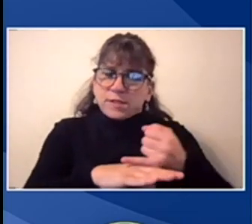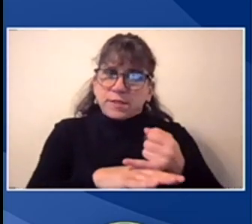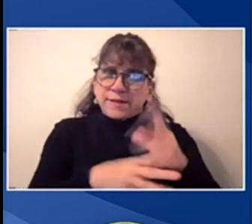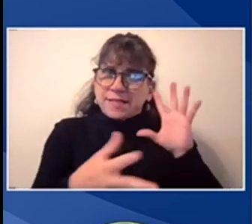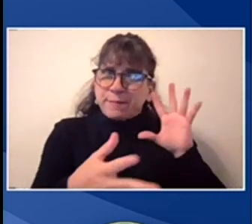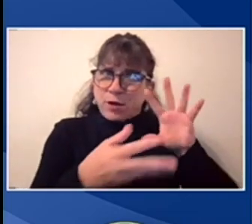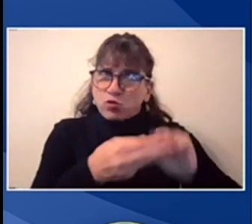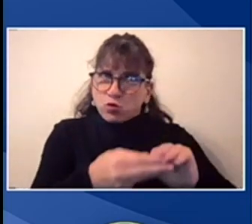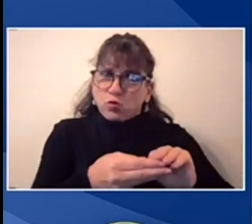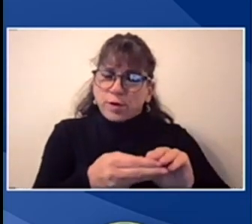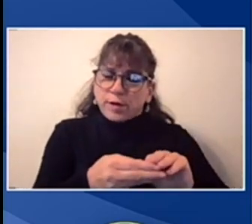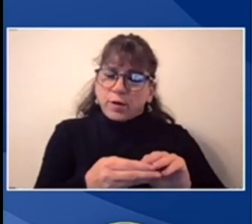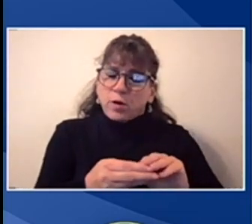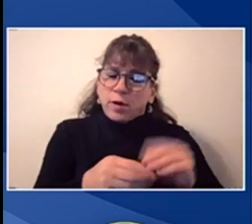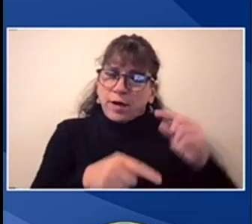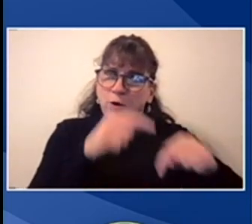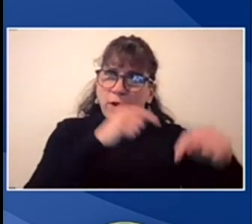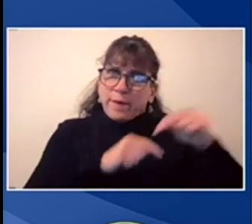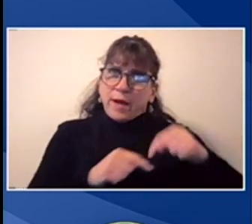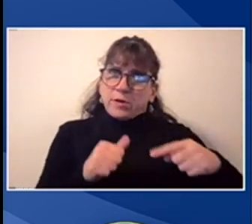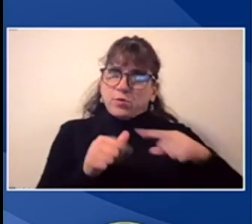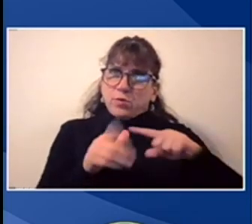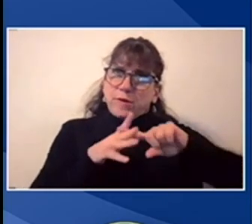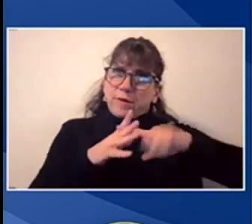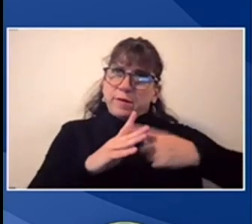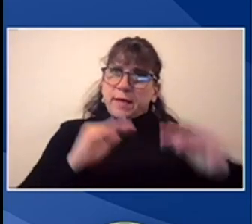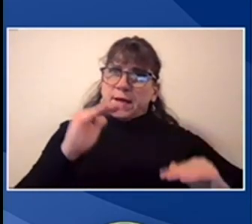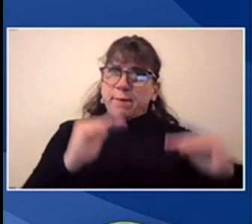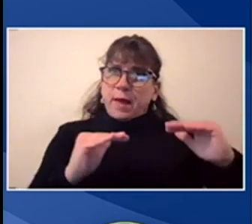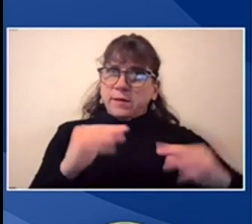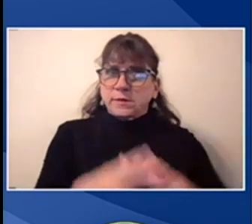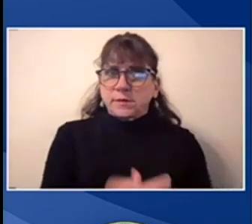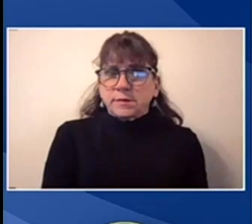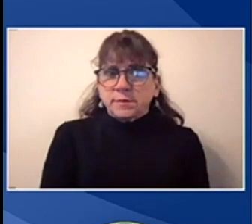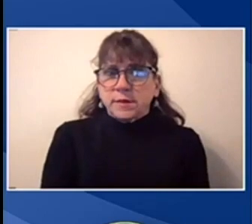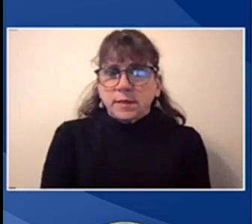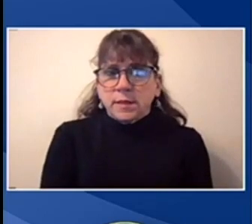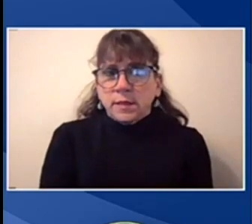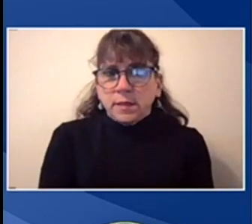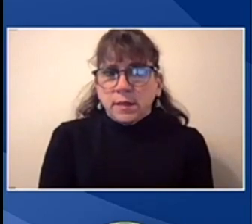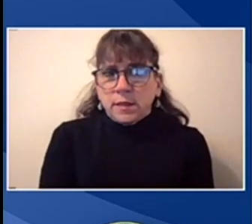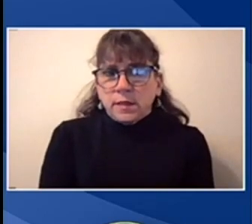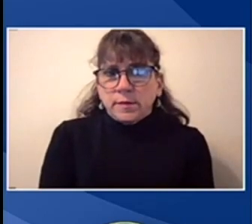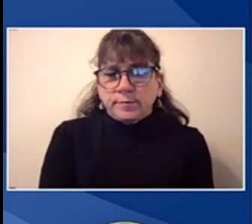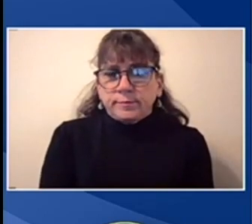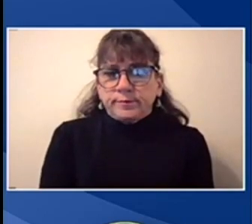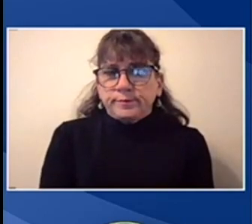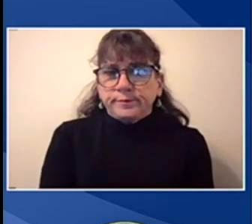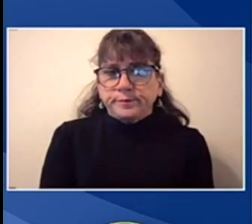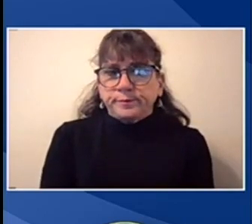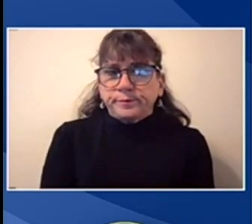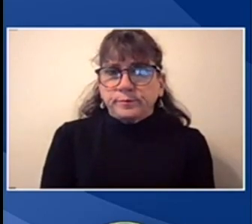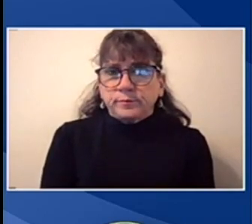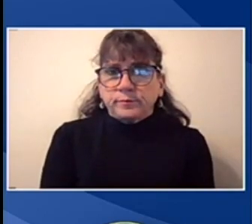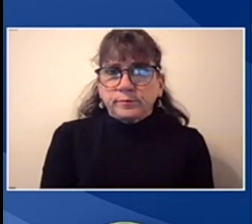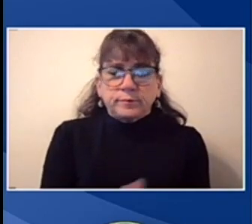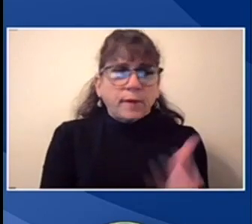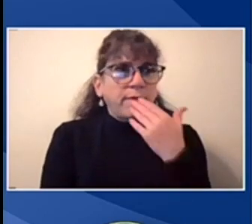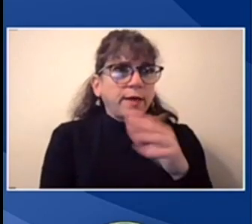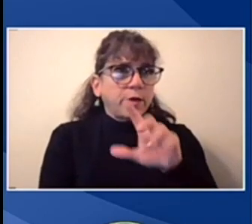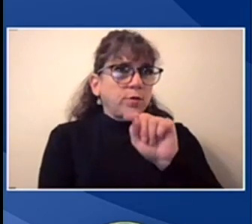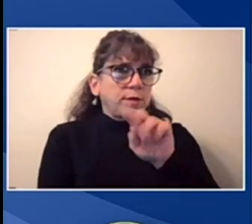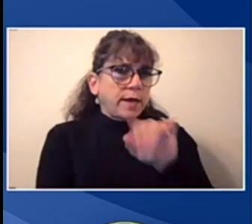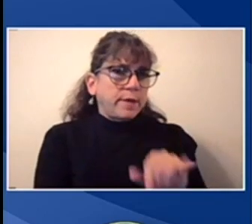to the principal balance. Thank you, Tammy. Jessica